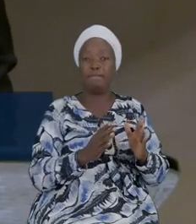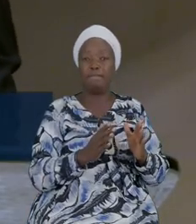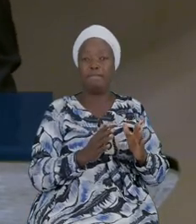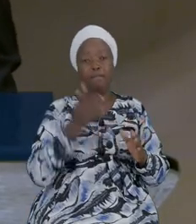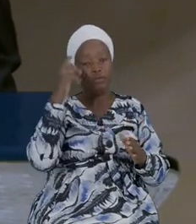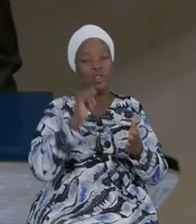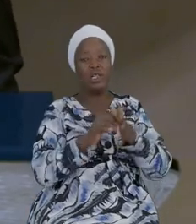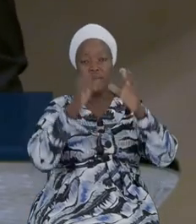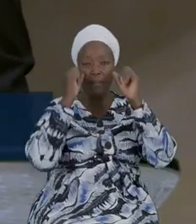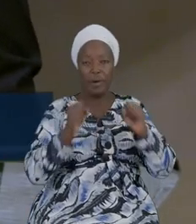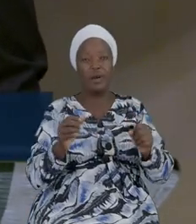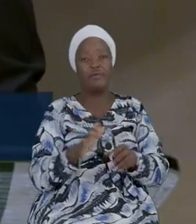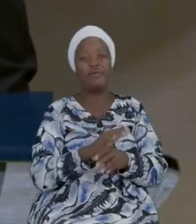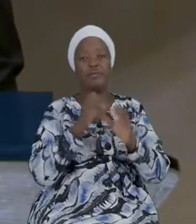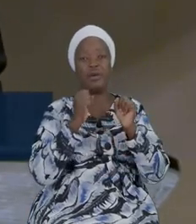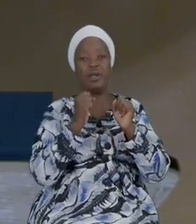for that powerful prayer.